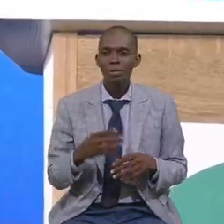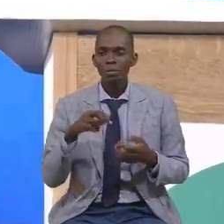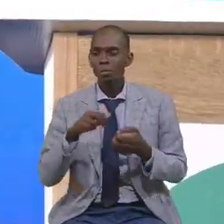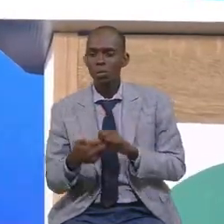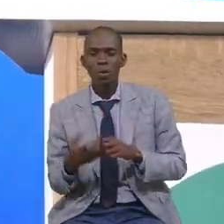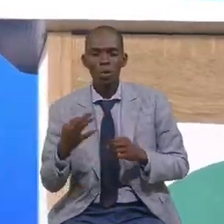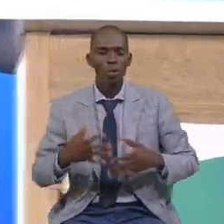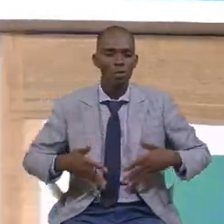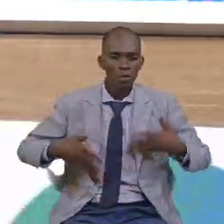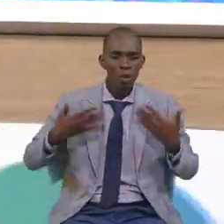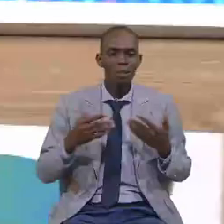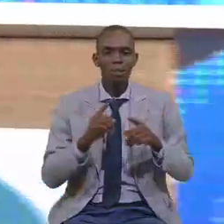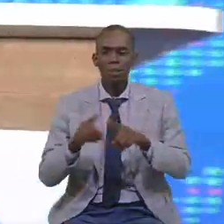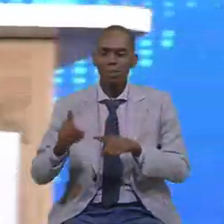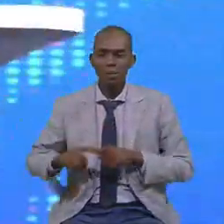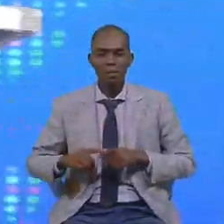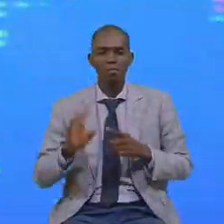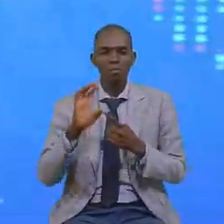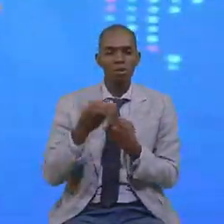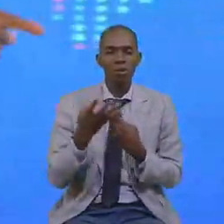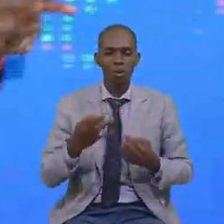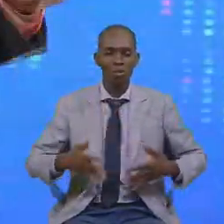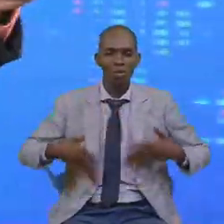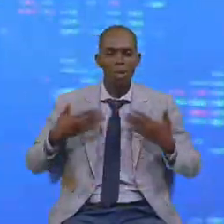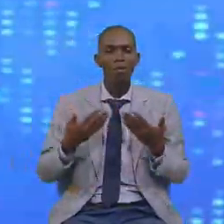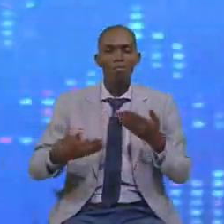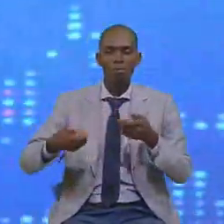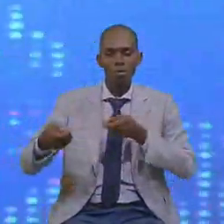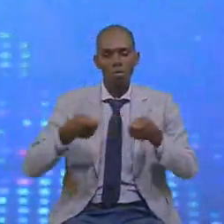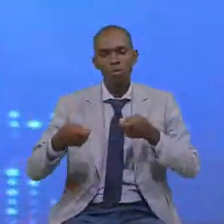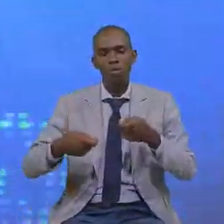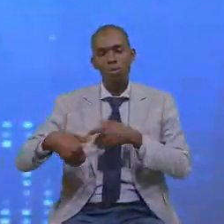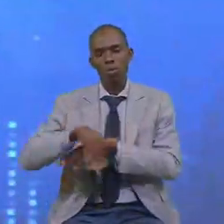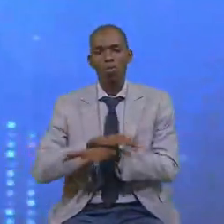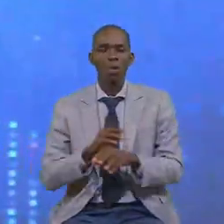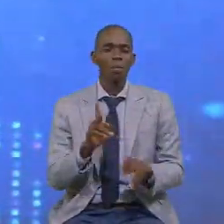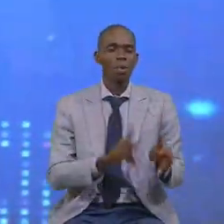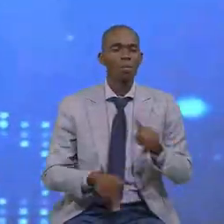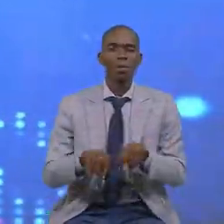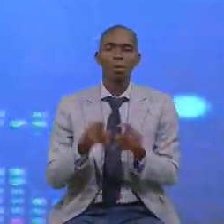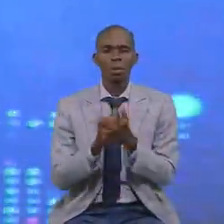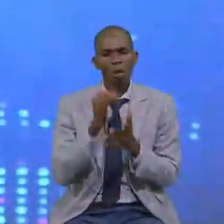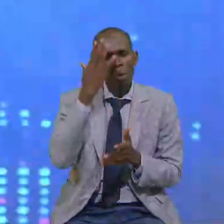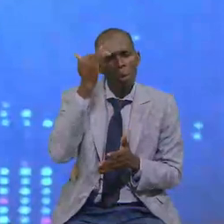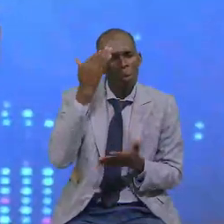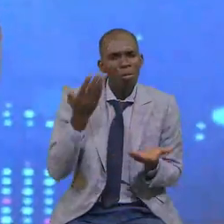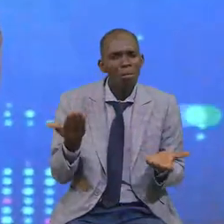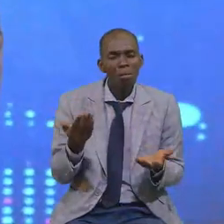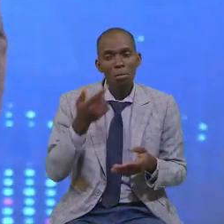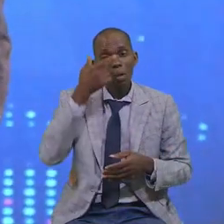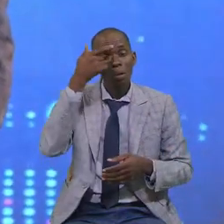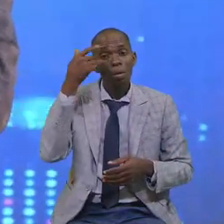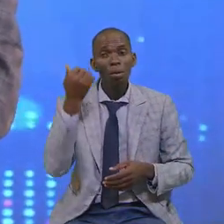different conditions of life, rain over them. You know why? Because they